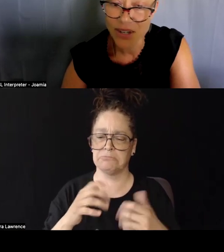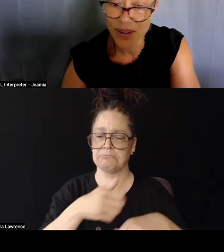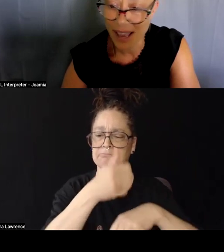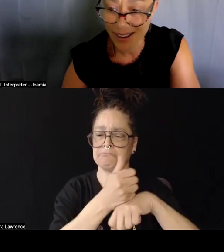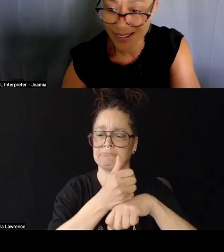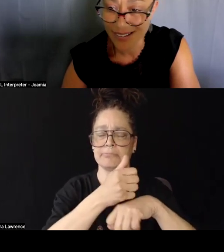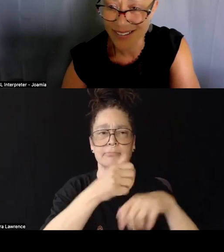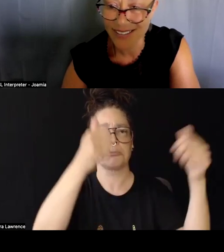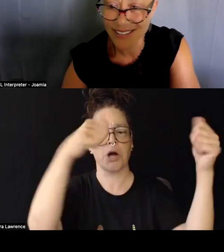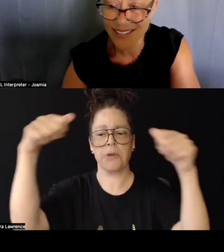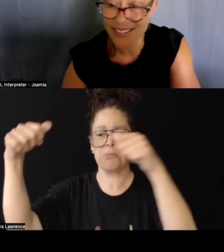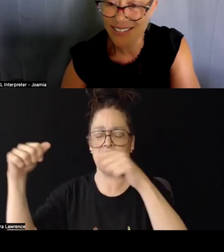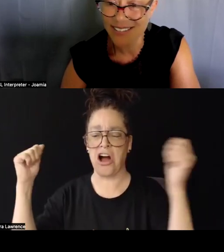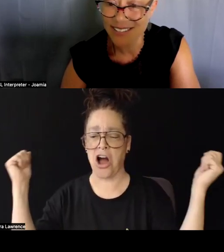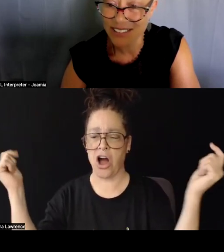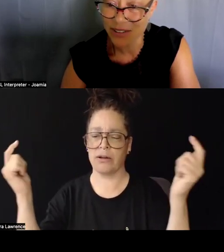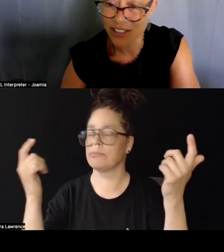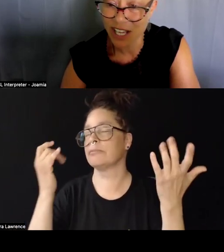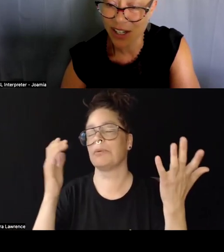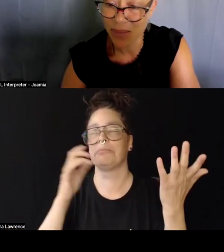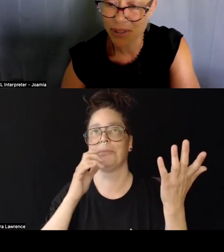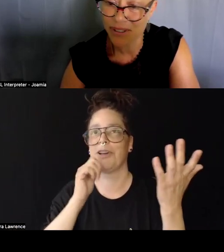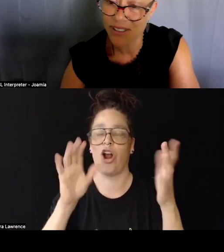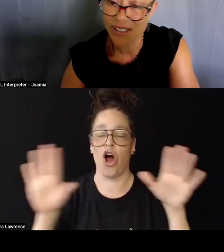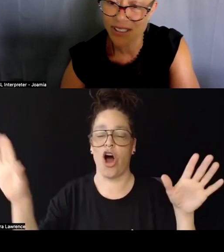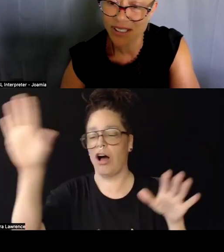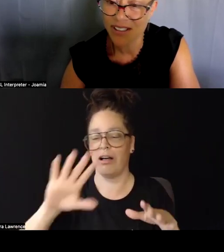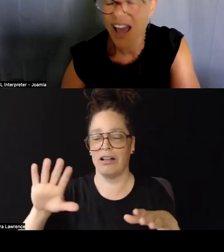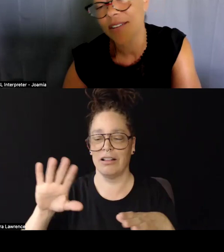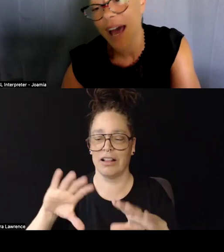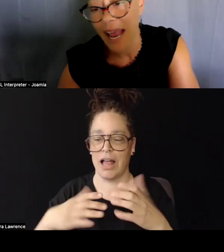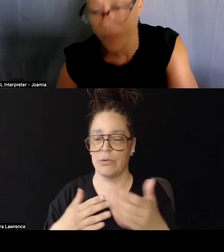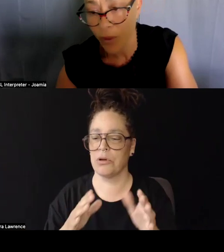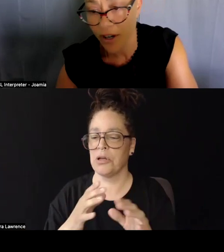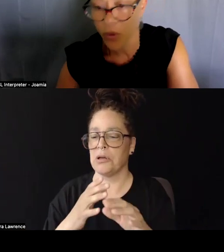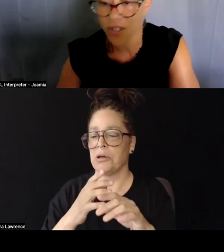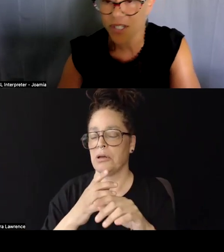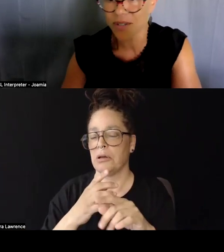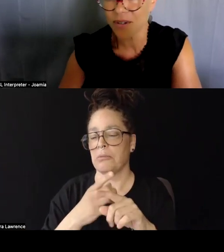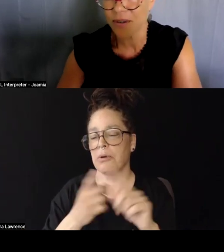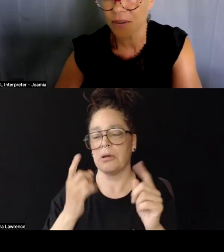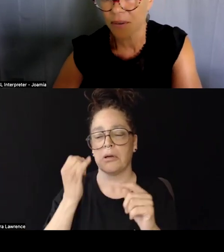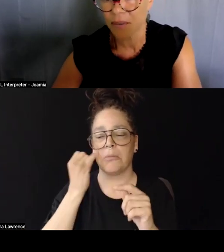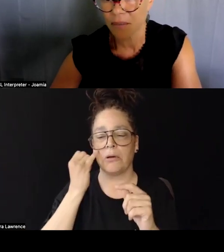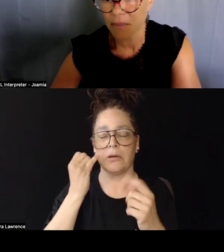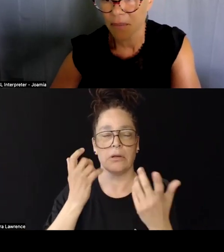And it's okay to set up, not everywhere, of course,